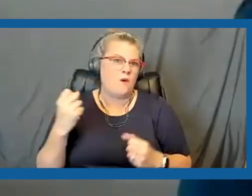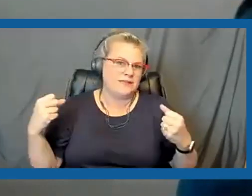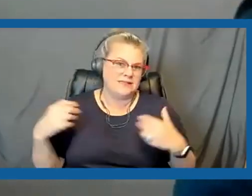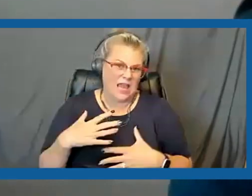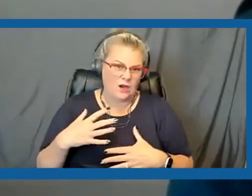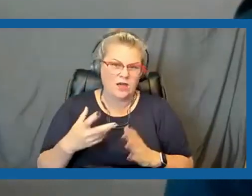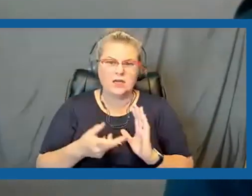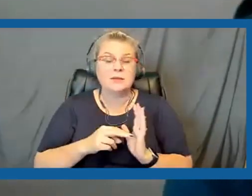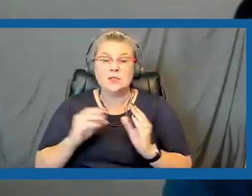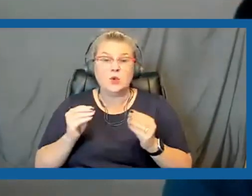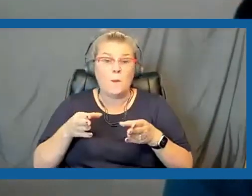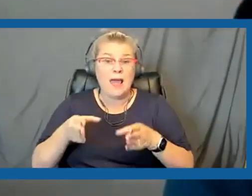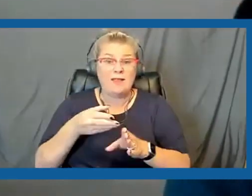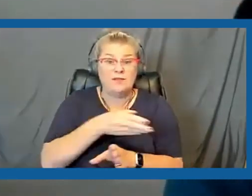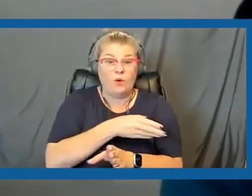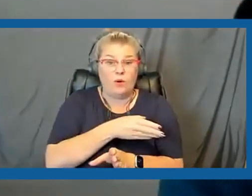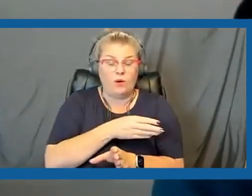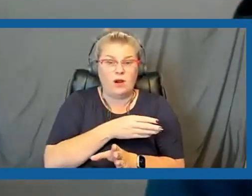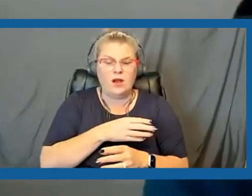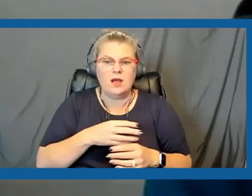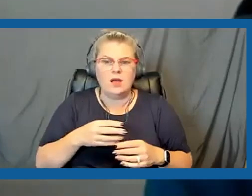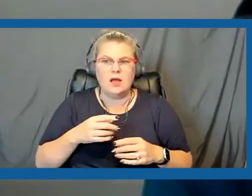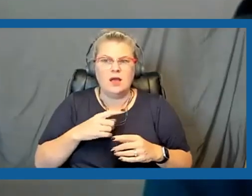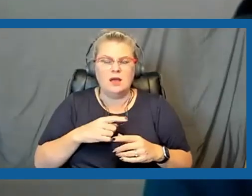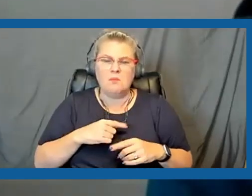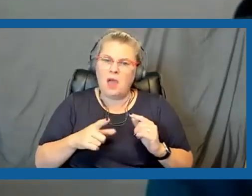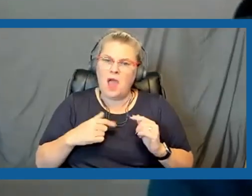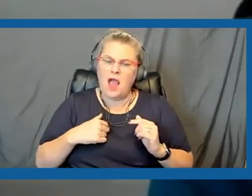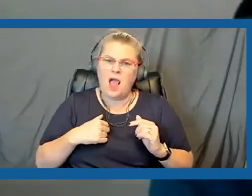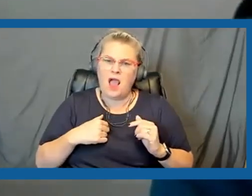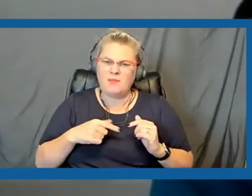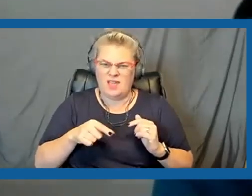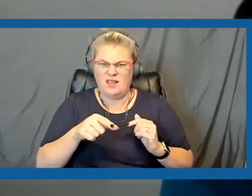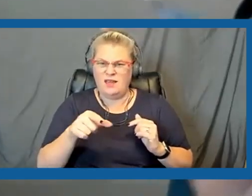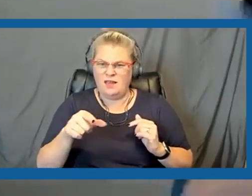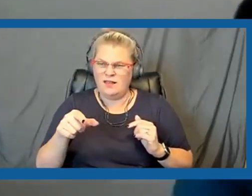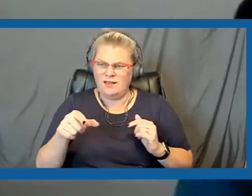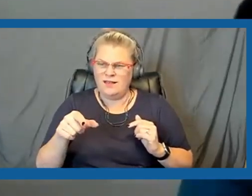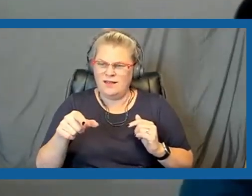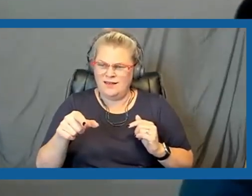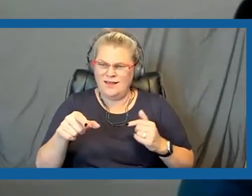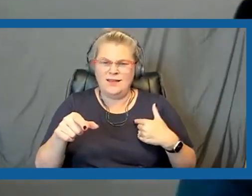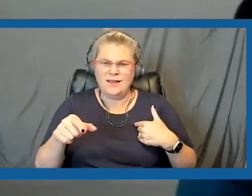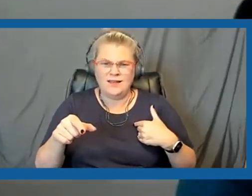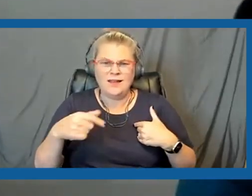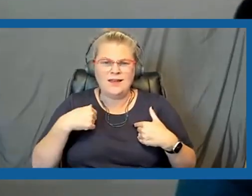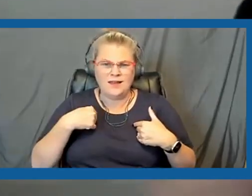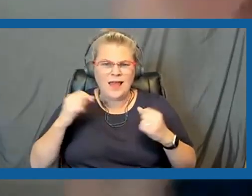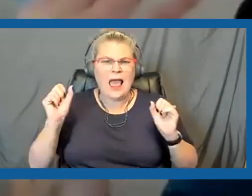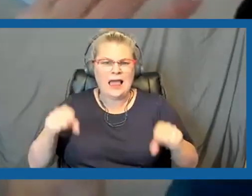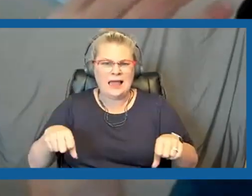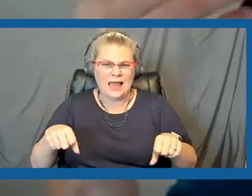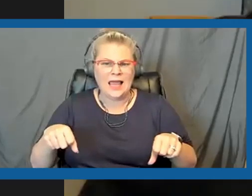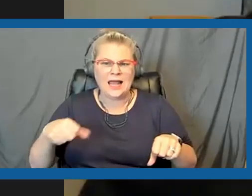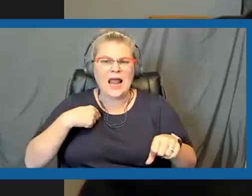means there was no path before. But that inspired me. That inspired me to run, because I realized I'm not the only one.